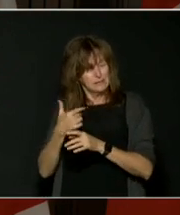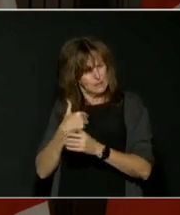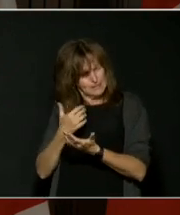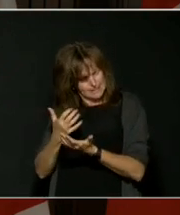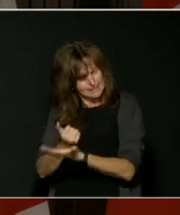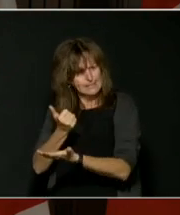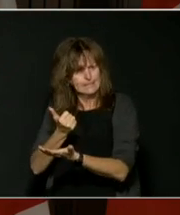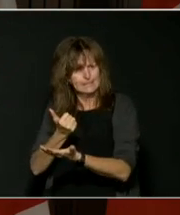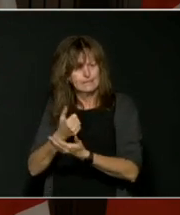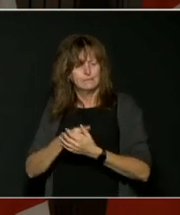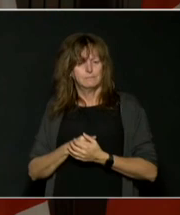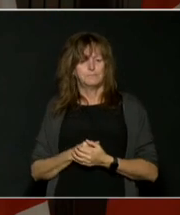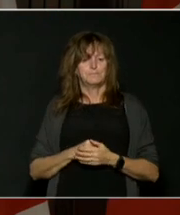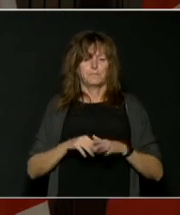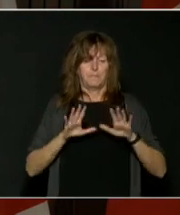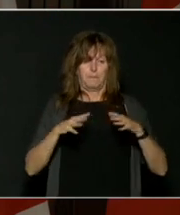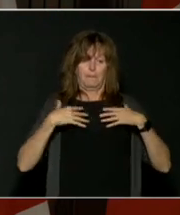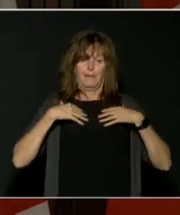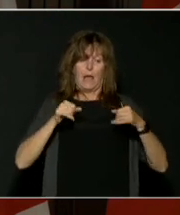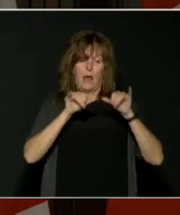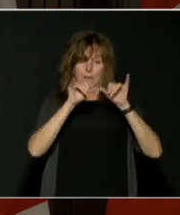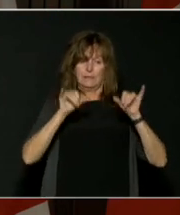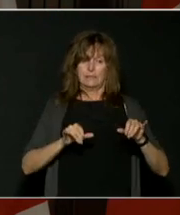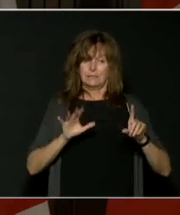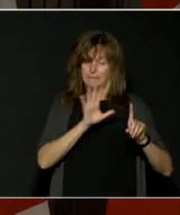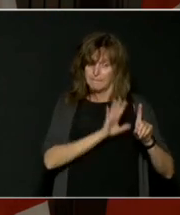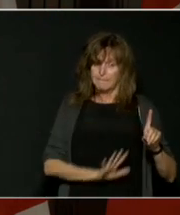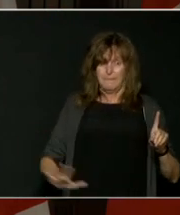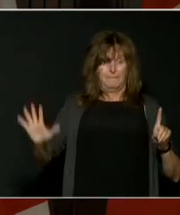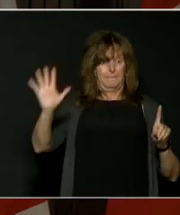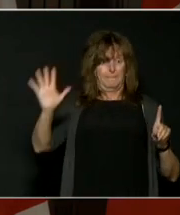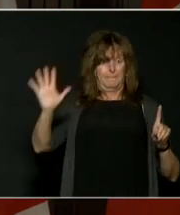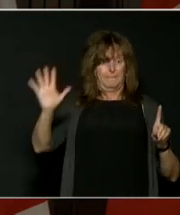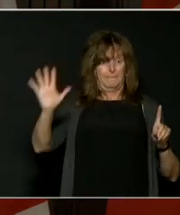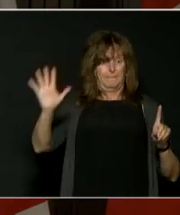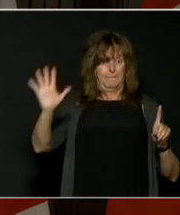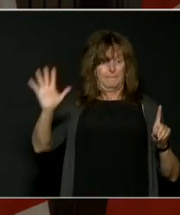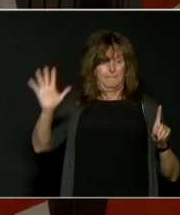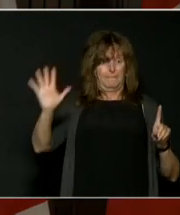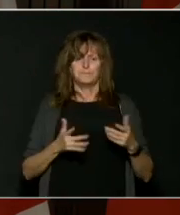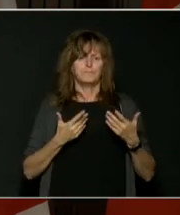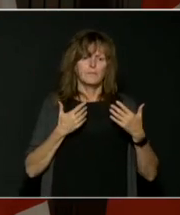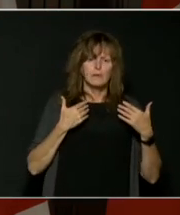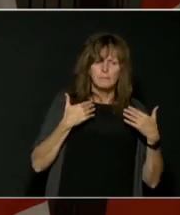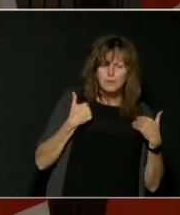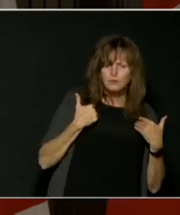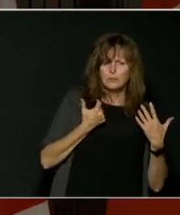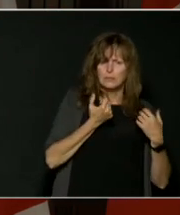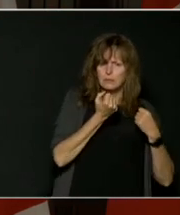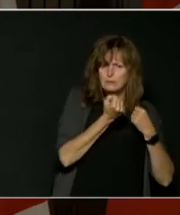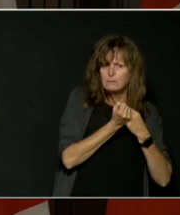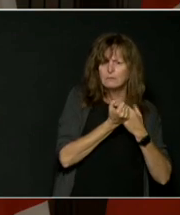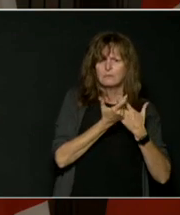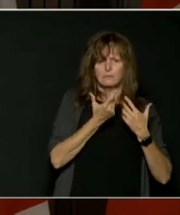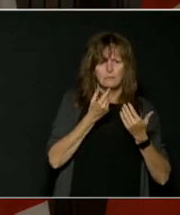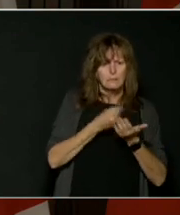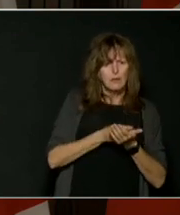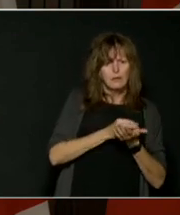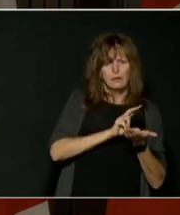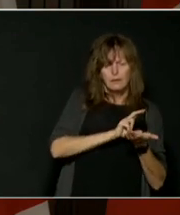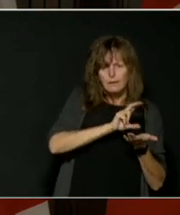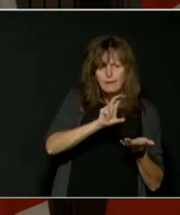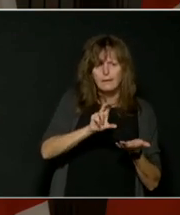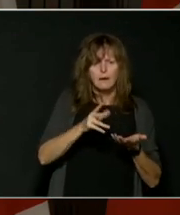has invested with the support of our ministry and government colleagues, invested in equipment, is hiring,